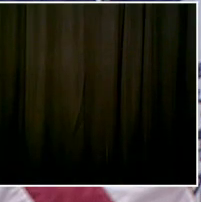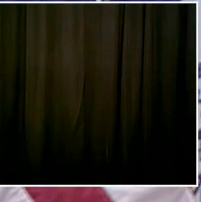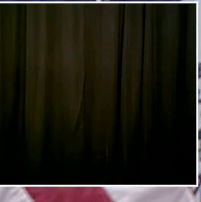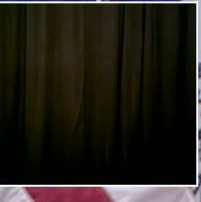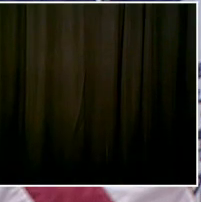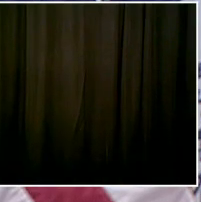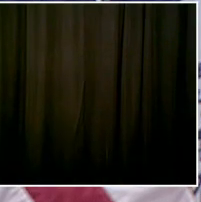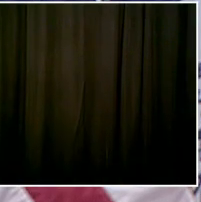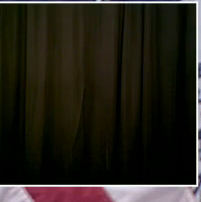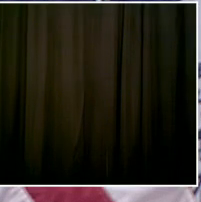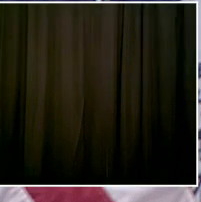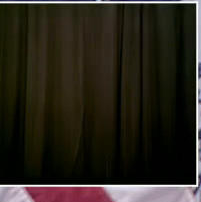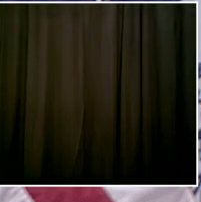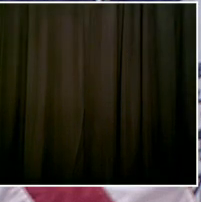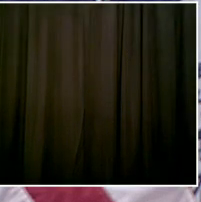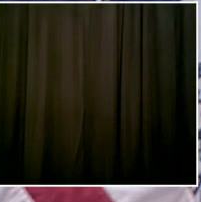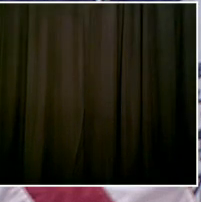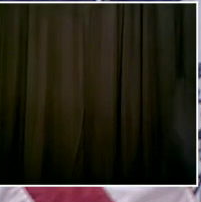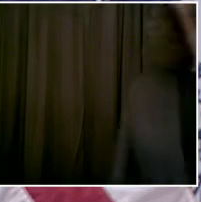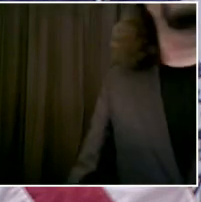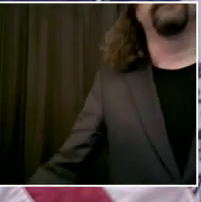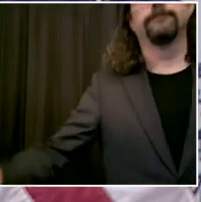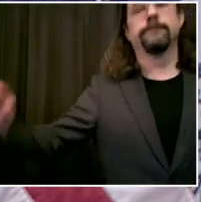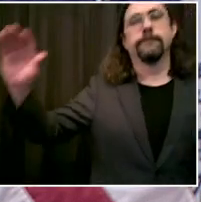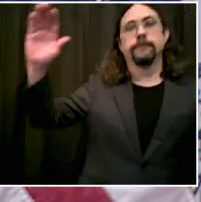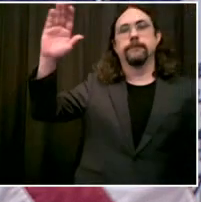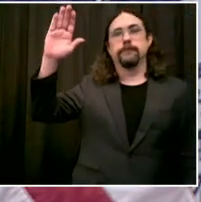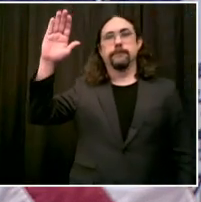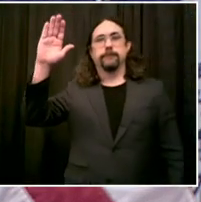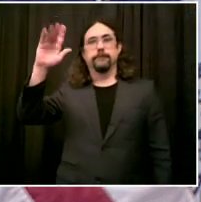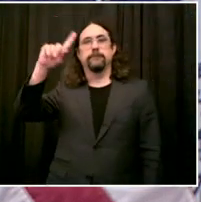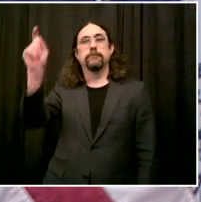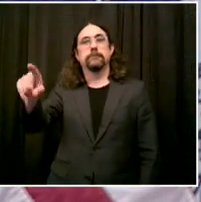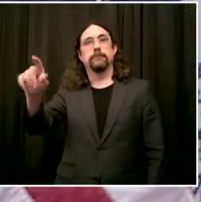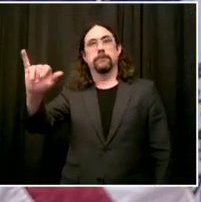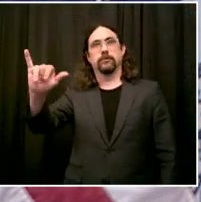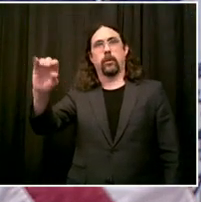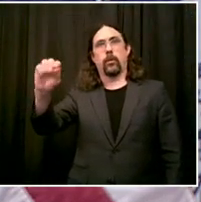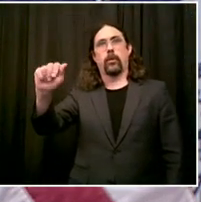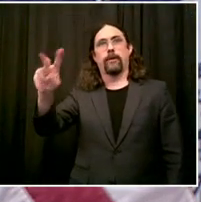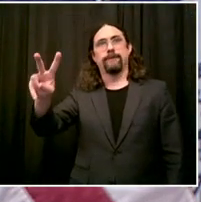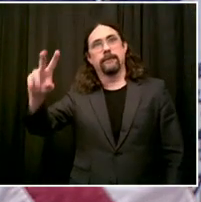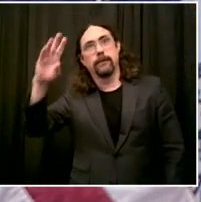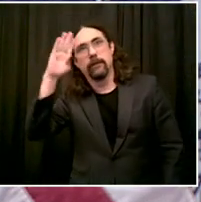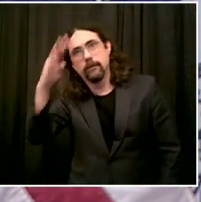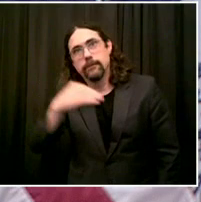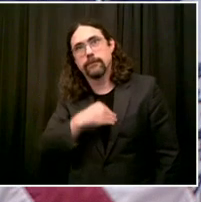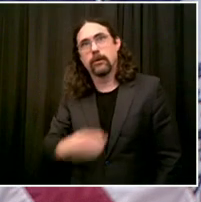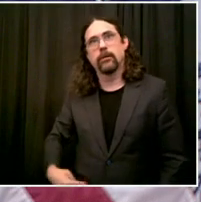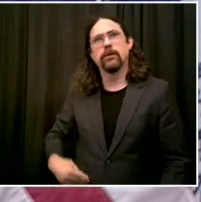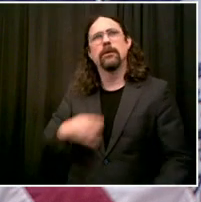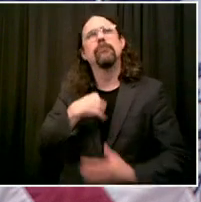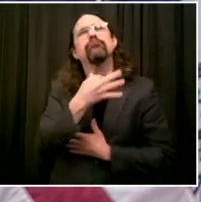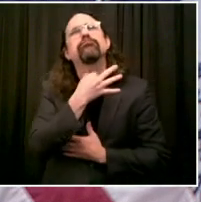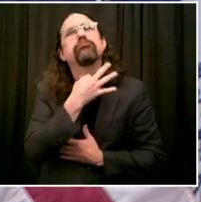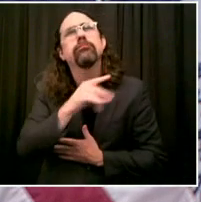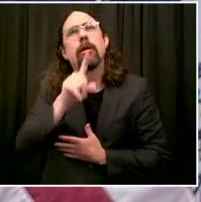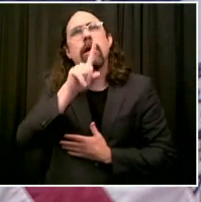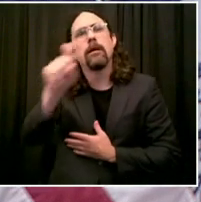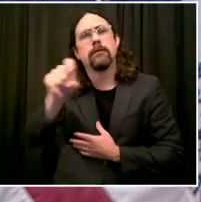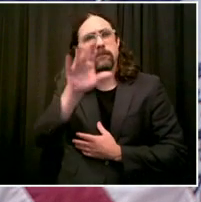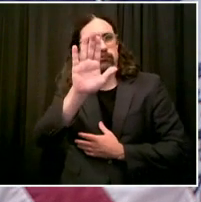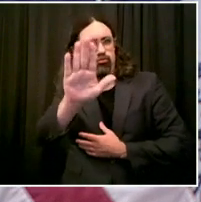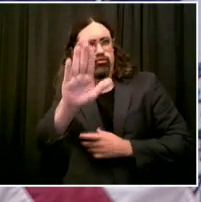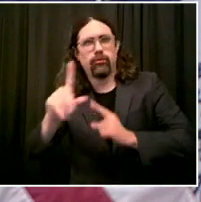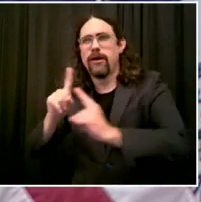Hi, Mr. Mayor. I wanted to ask you about what you said on New York One last night about gun offense enforcement